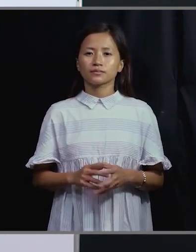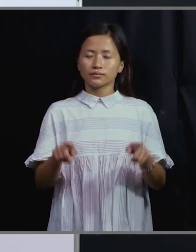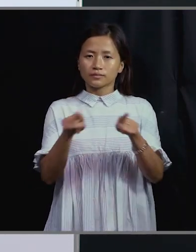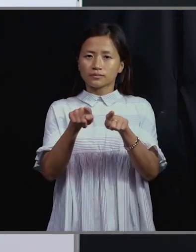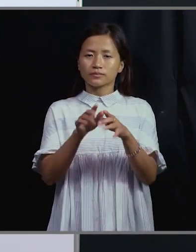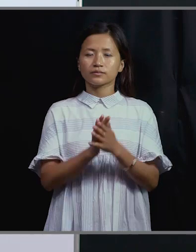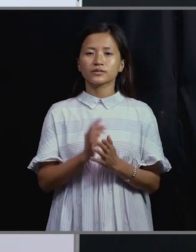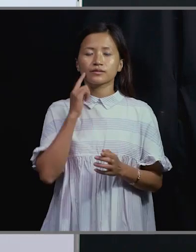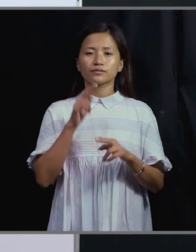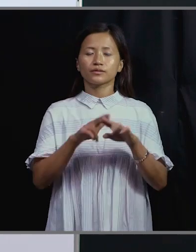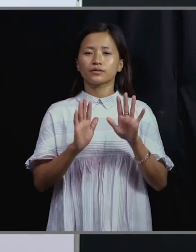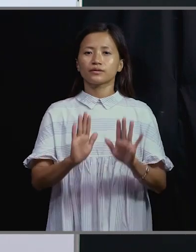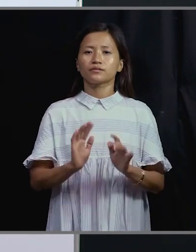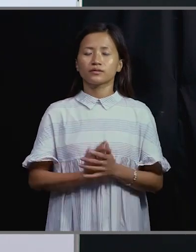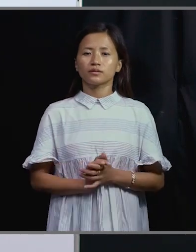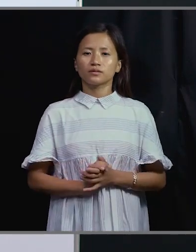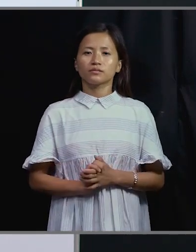Similarly, if we have